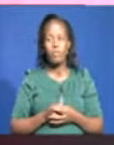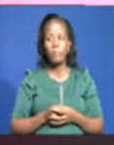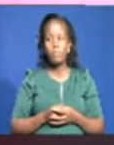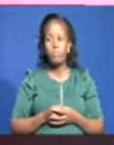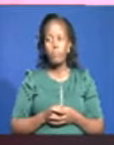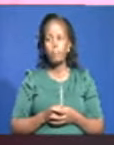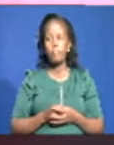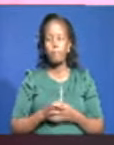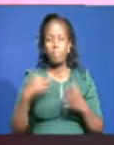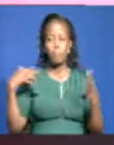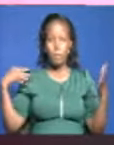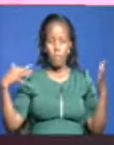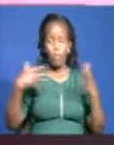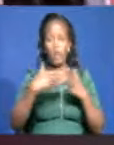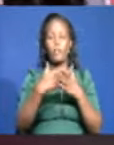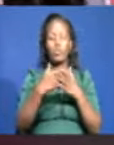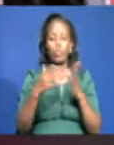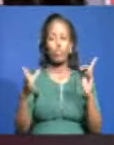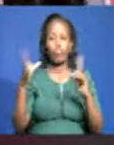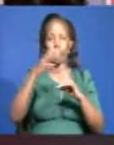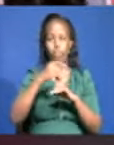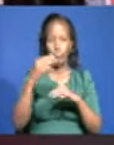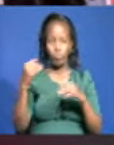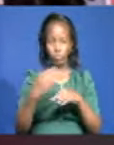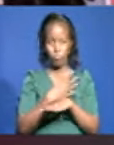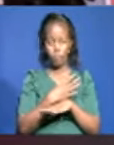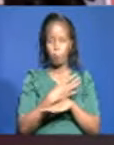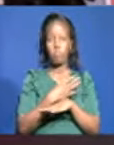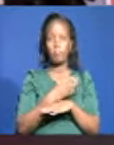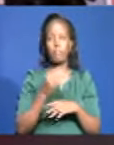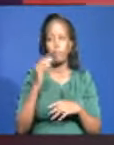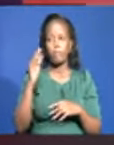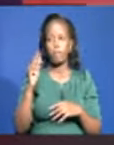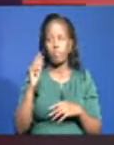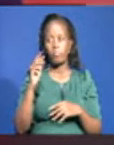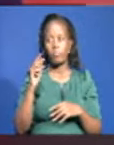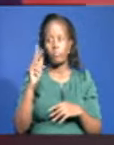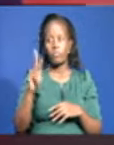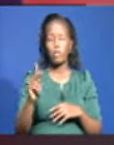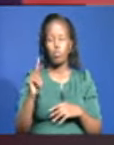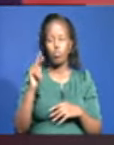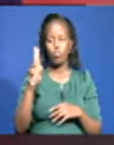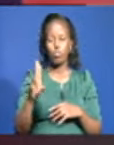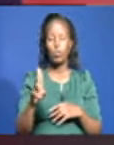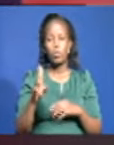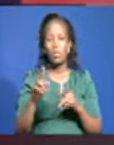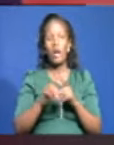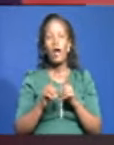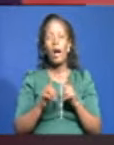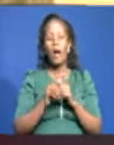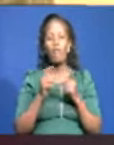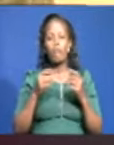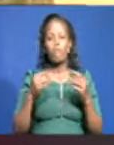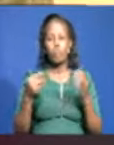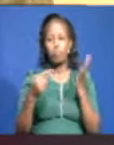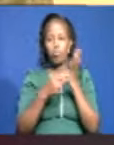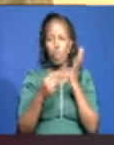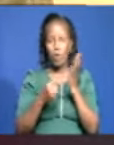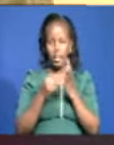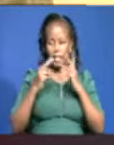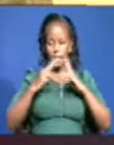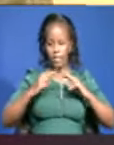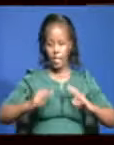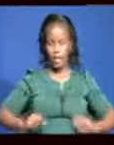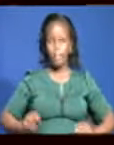Milestone in breast cancer management as Kenyatta University Teaching and Referral Hospital opens modern diagnosis and